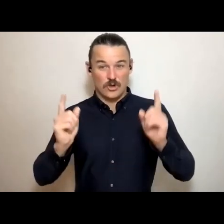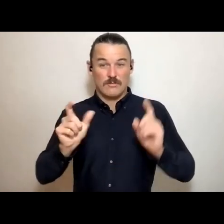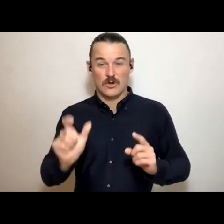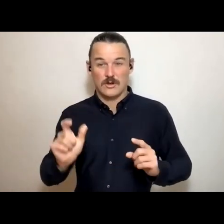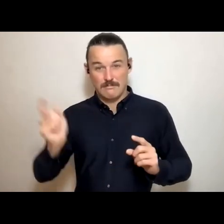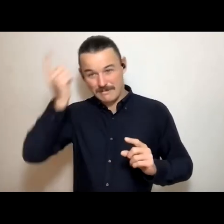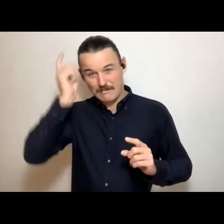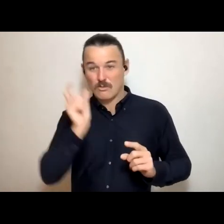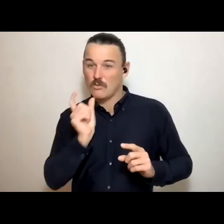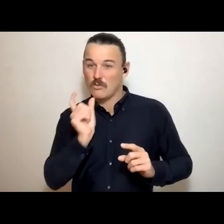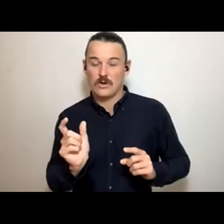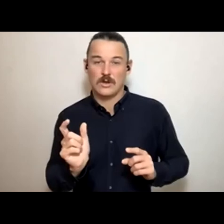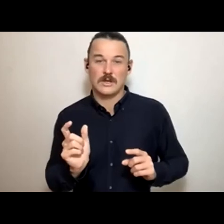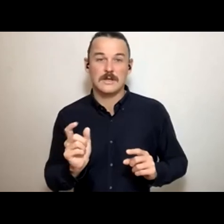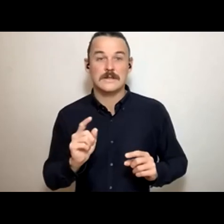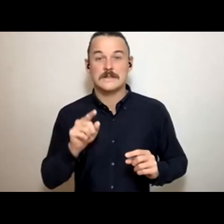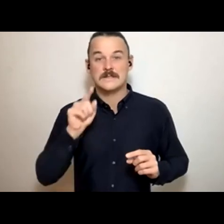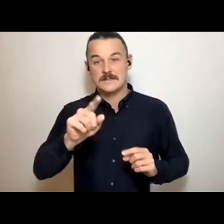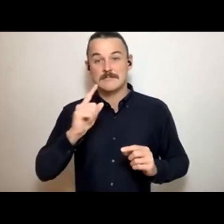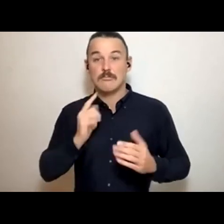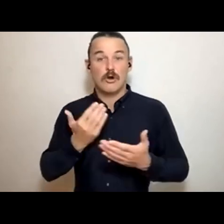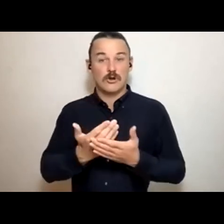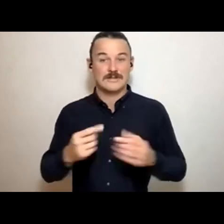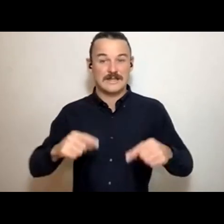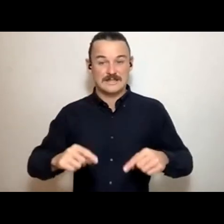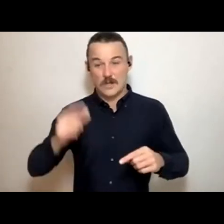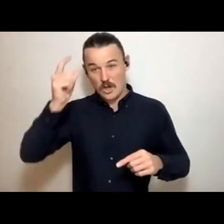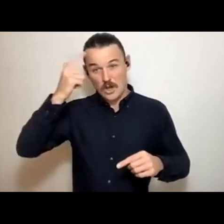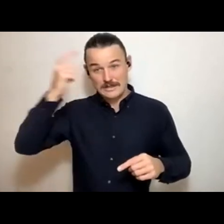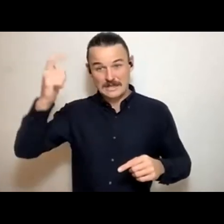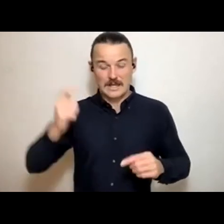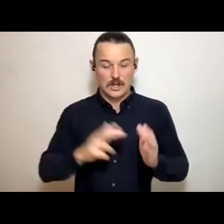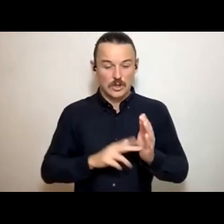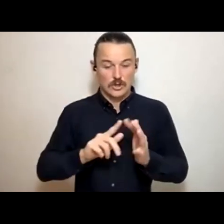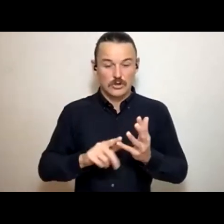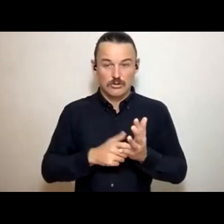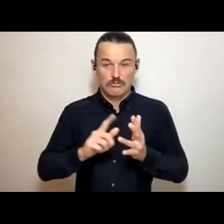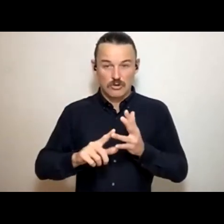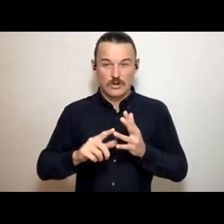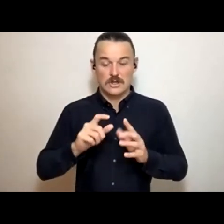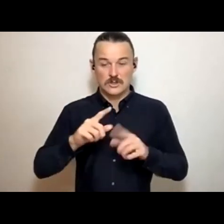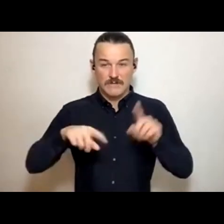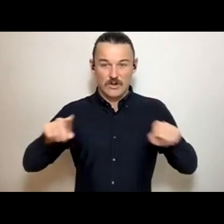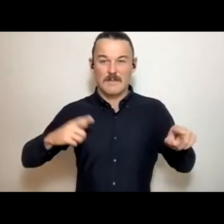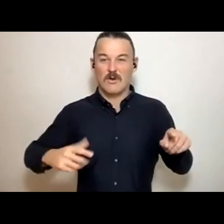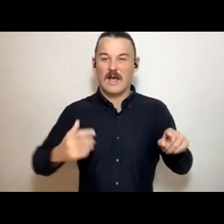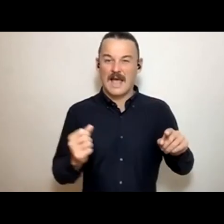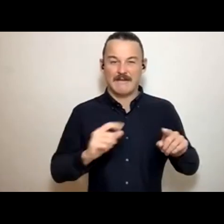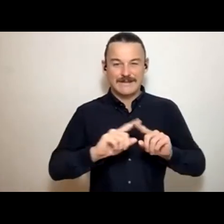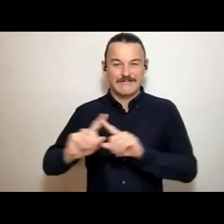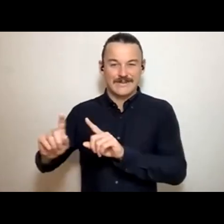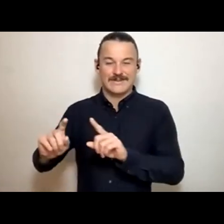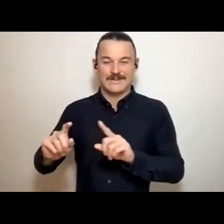spectrum. She proposed the concept as an addition to the categories of intersectionality and as a possible umbrella term